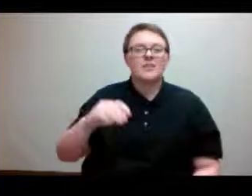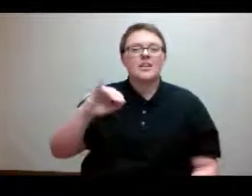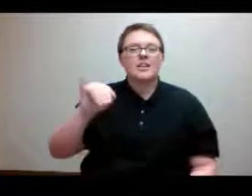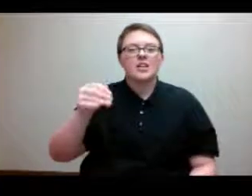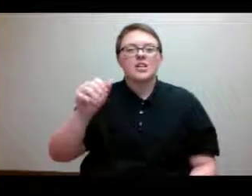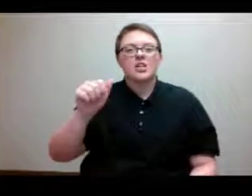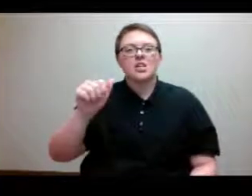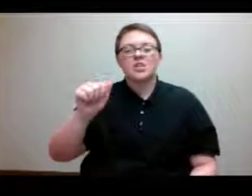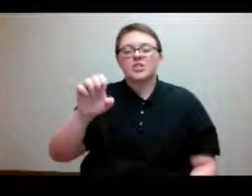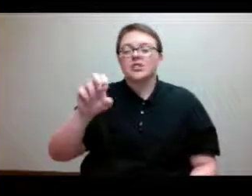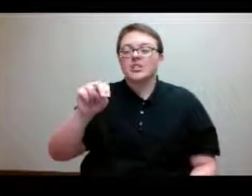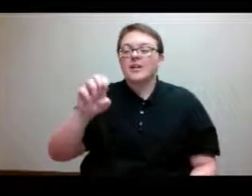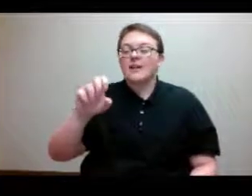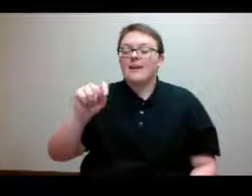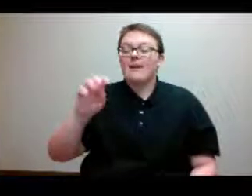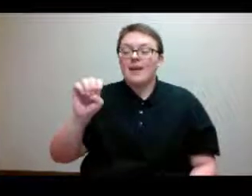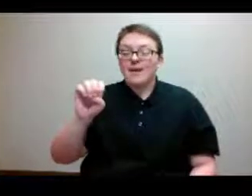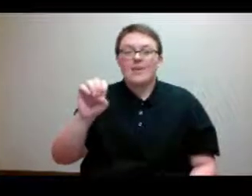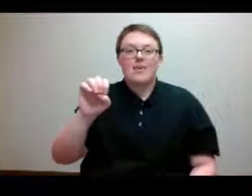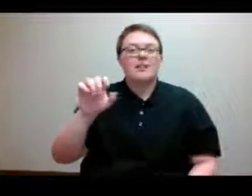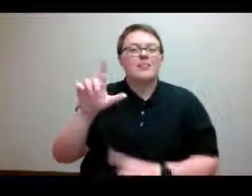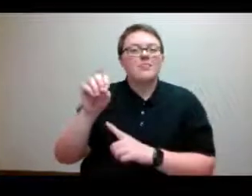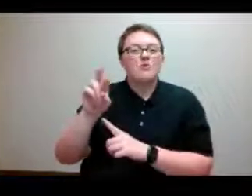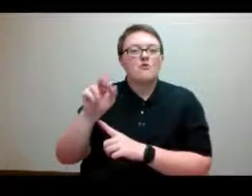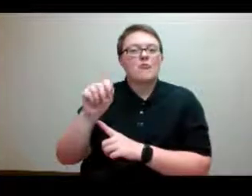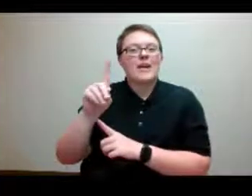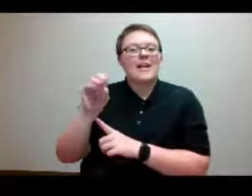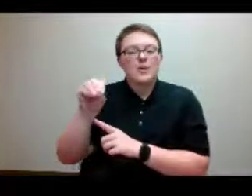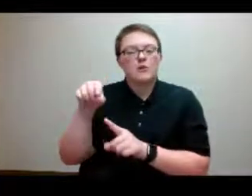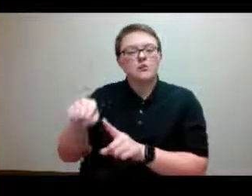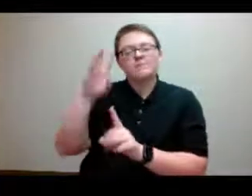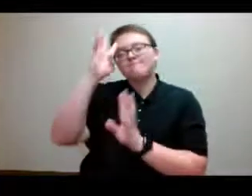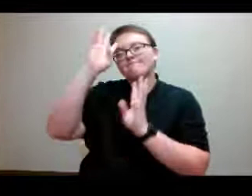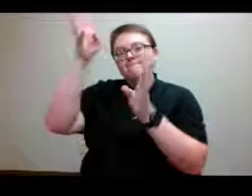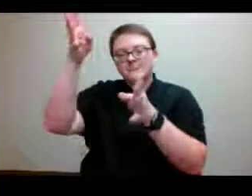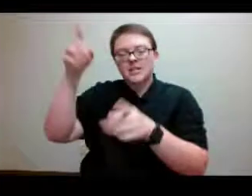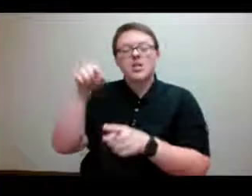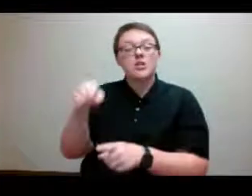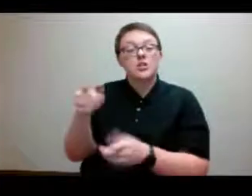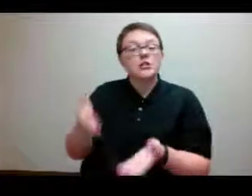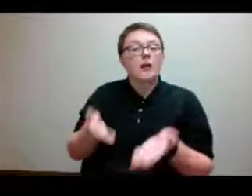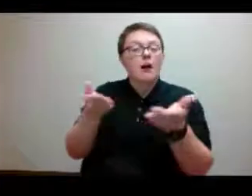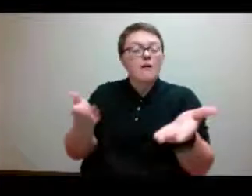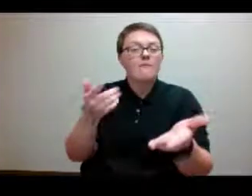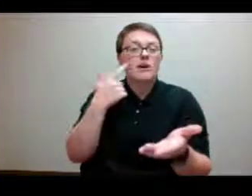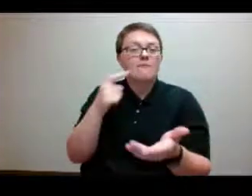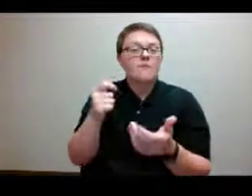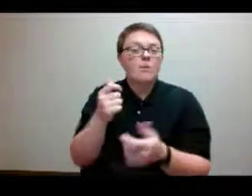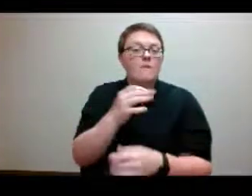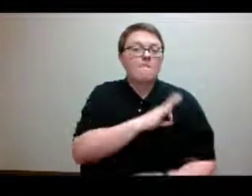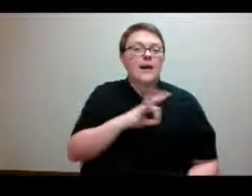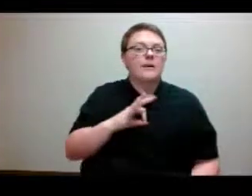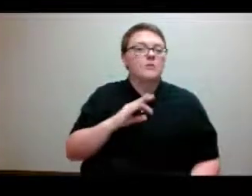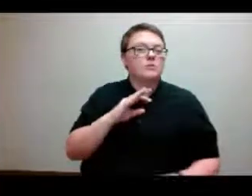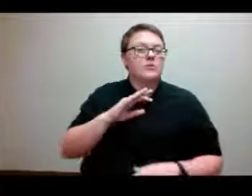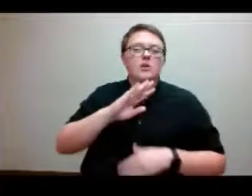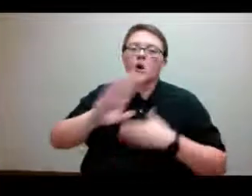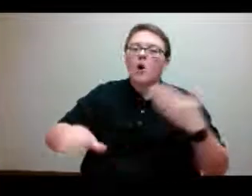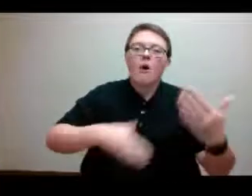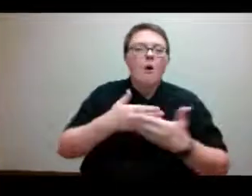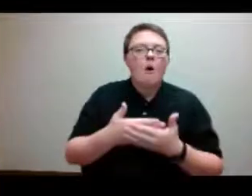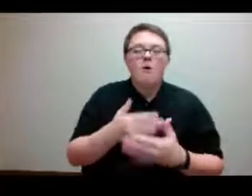Laredo. Jeanette is offering Blackboard Boot Camp to faculty on all campuses. This is going through the Learn